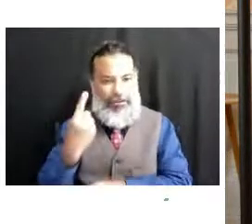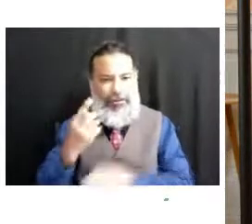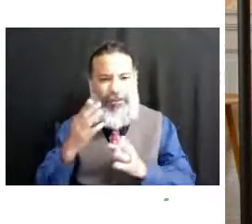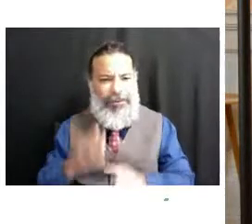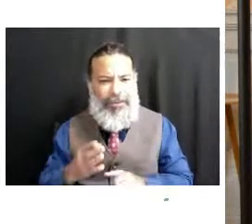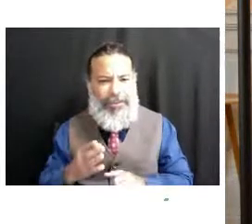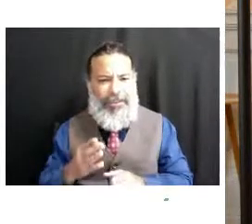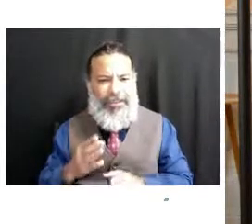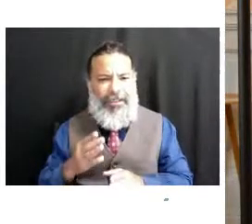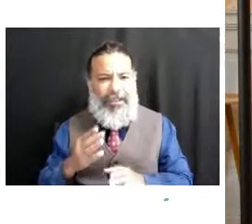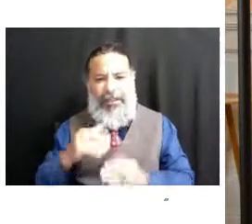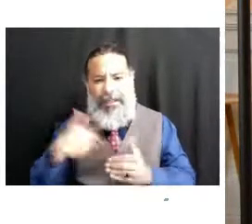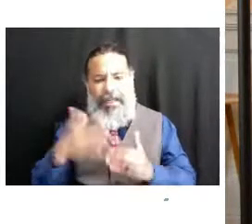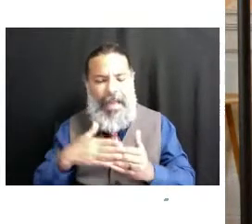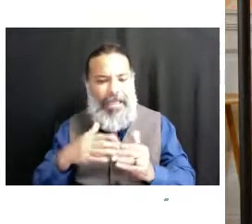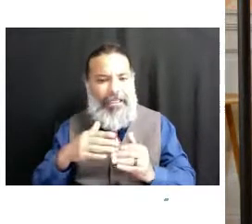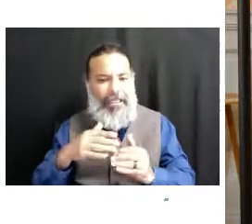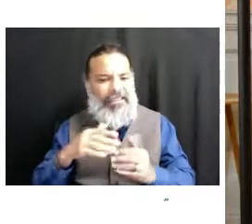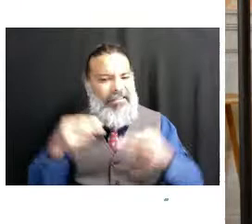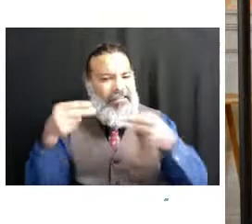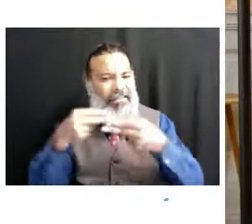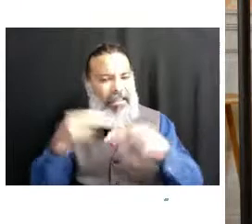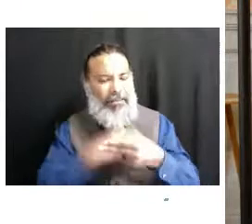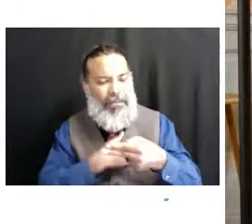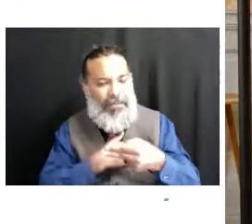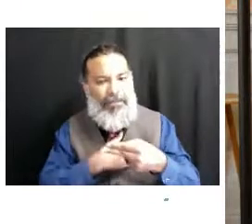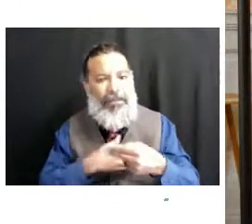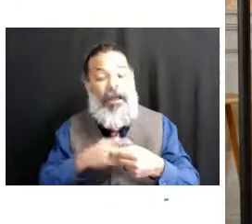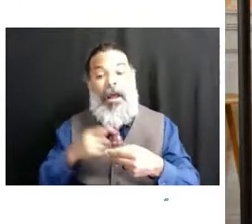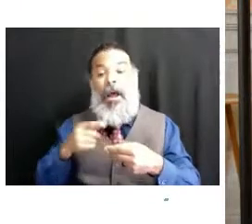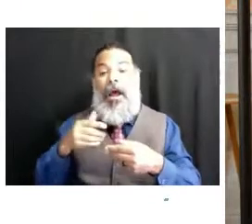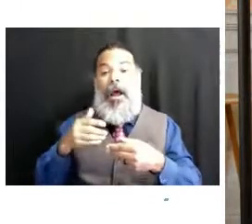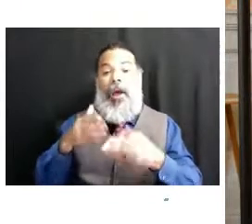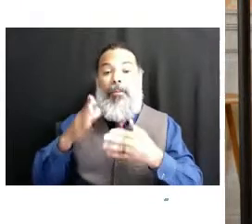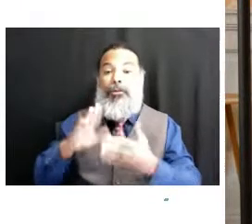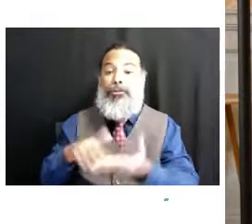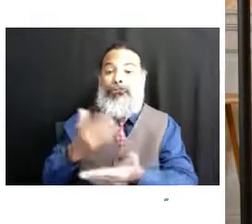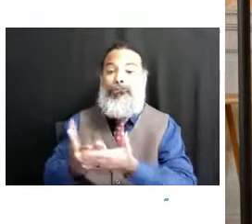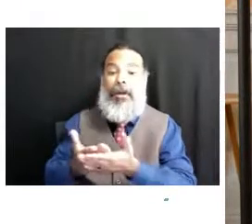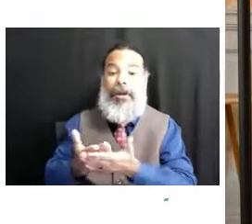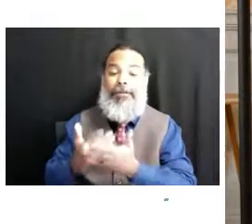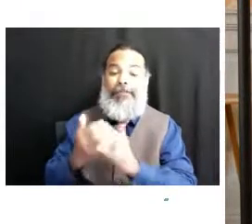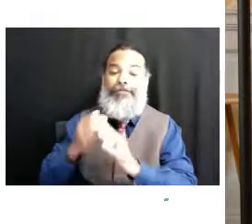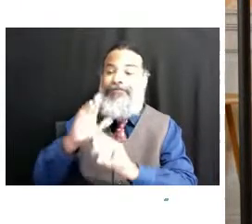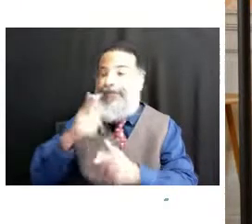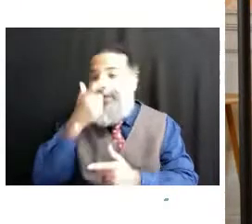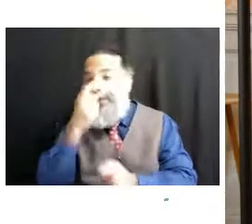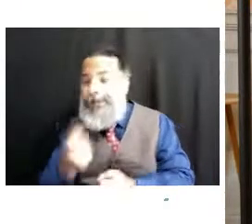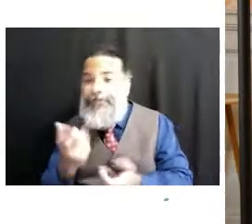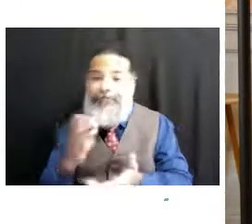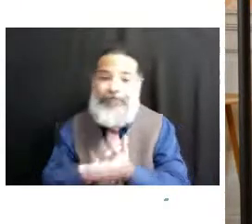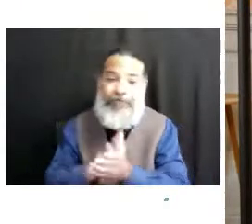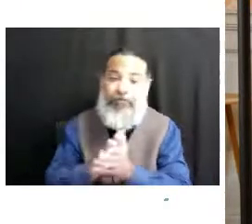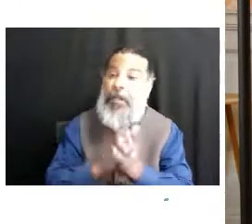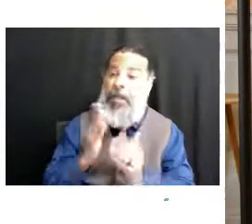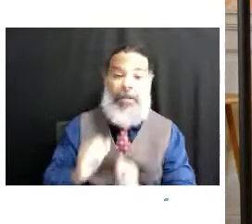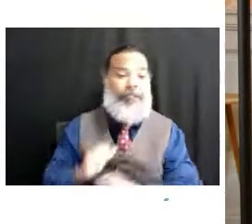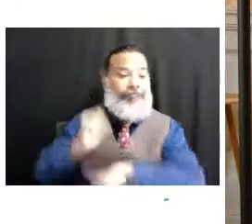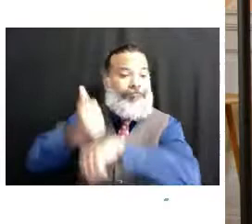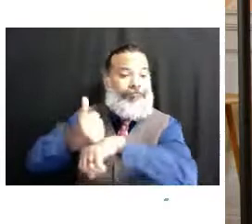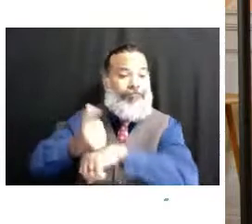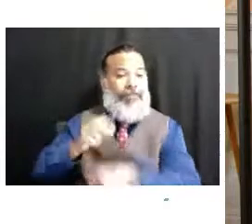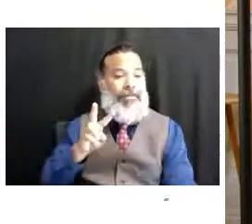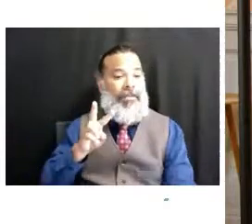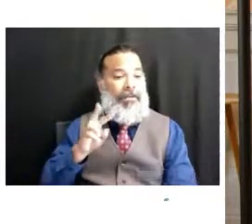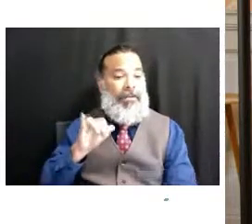we can see the next slide, arrived and was interested in building a villa